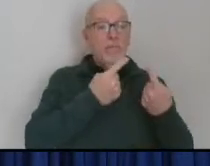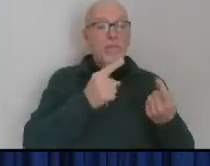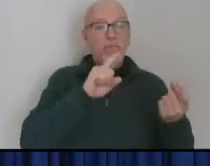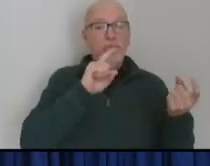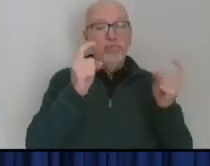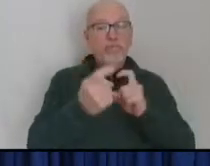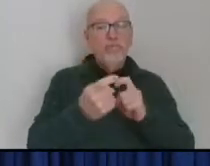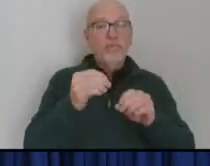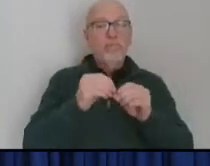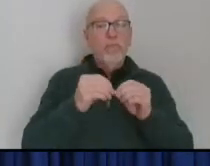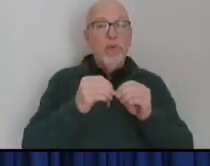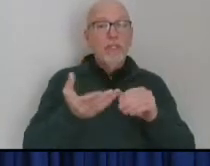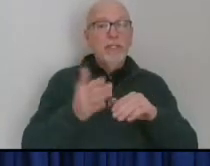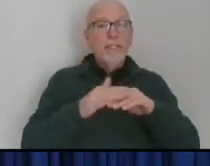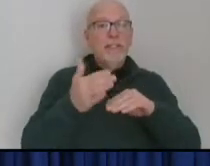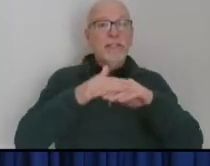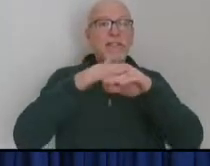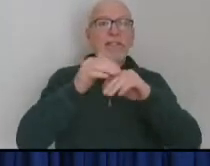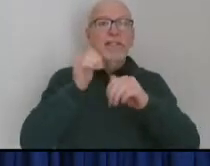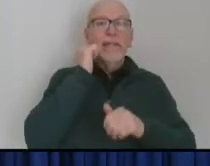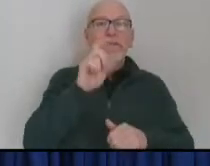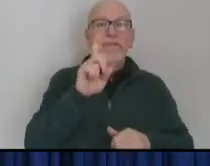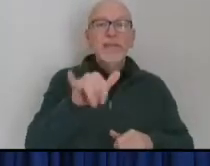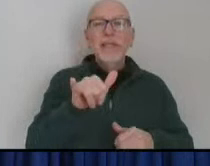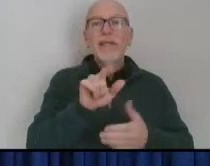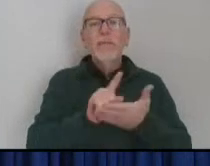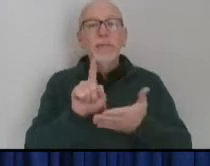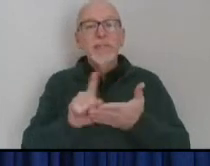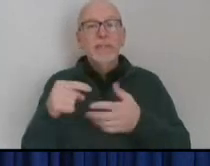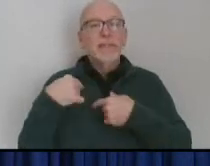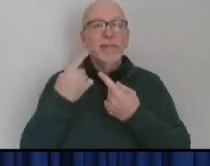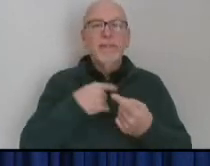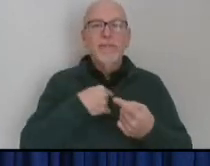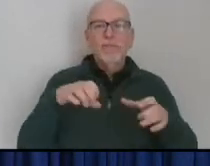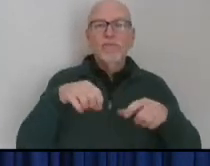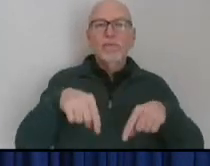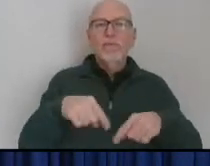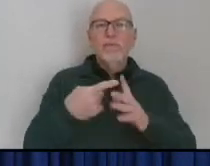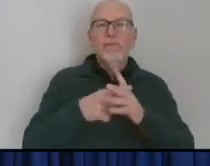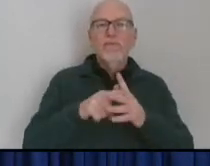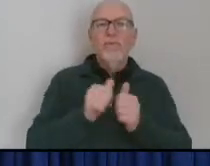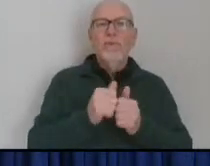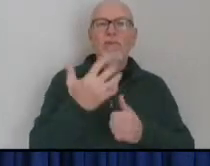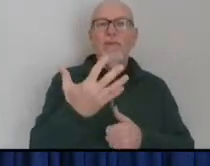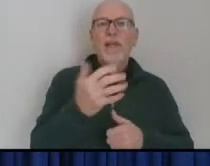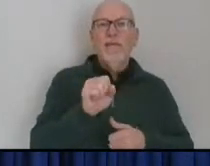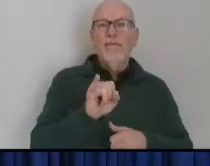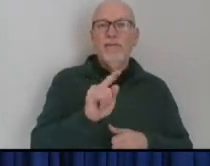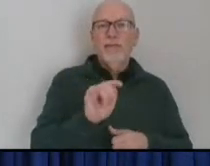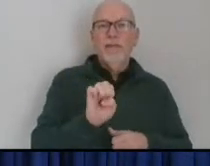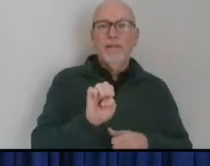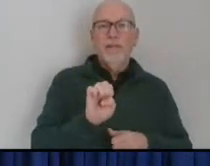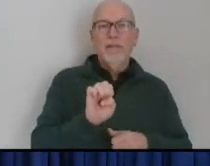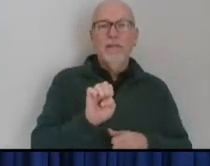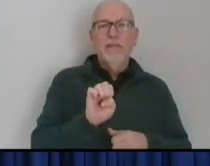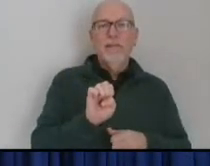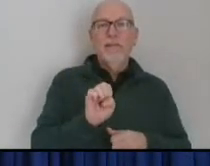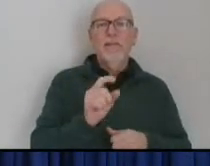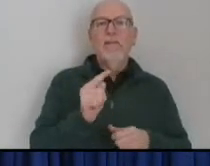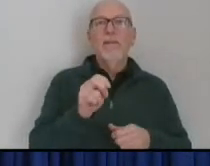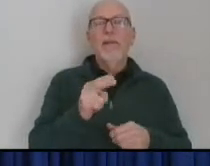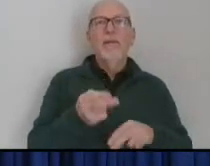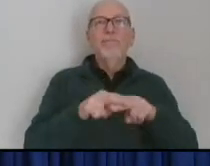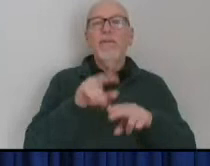time, over the days and weeks since we've been doing this. Started with 5 sites, quickly went to 55, I get it,